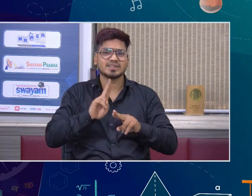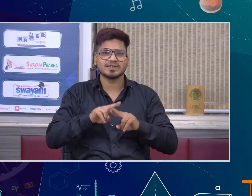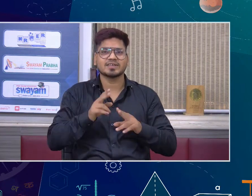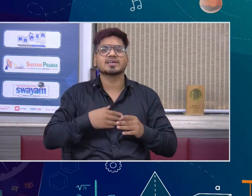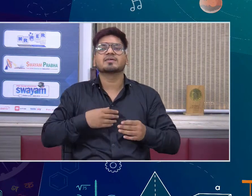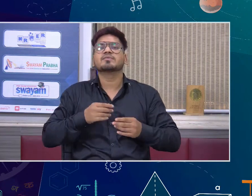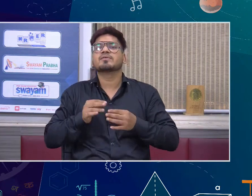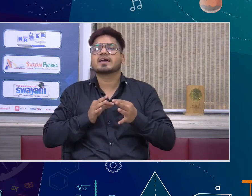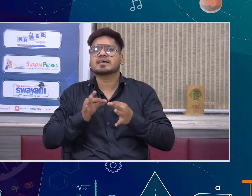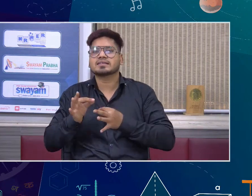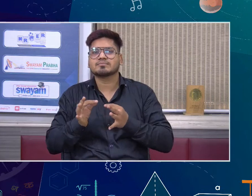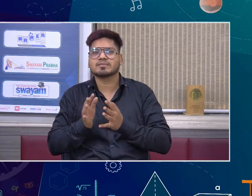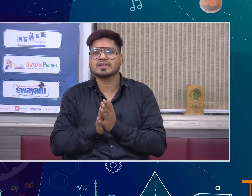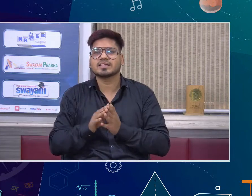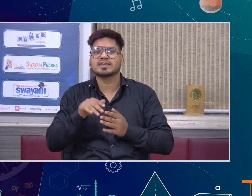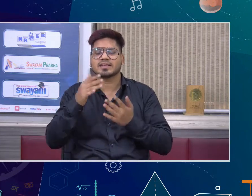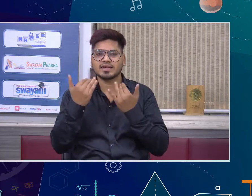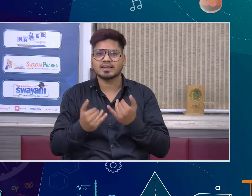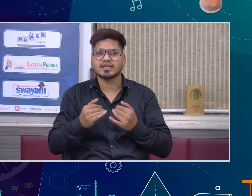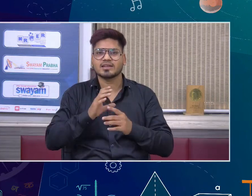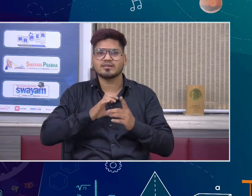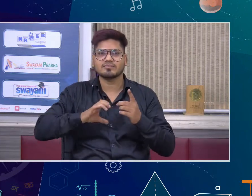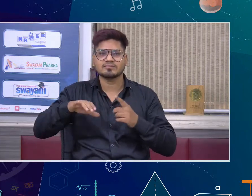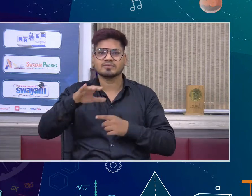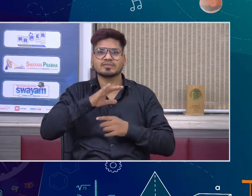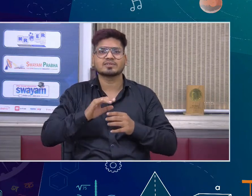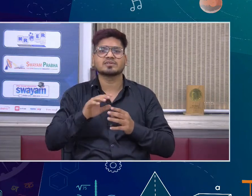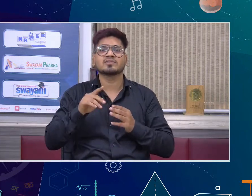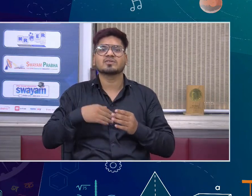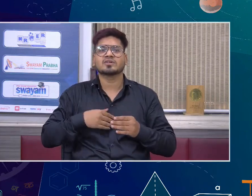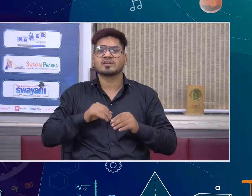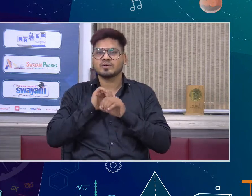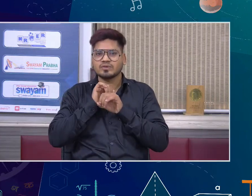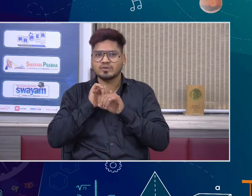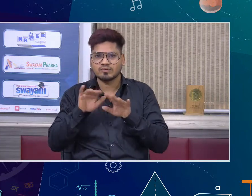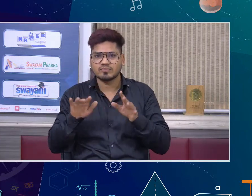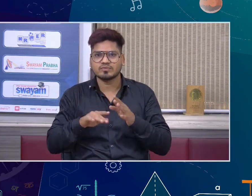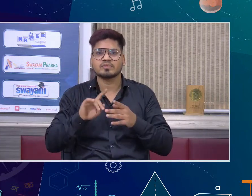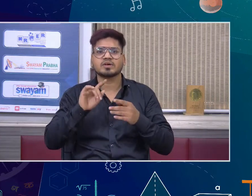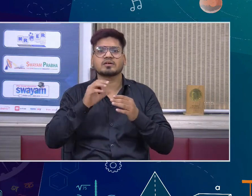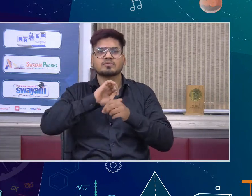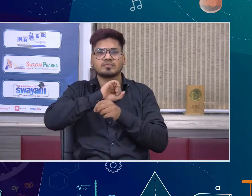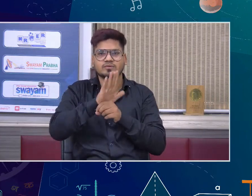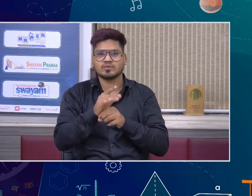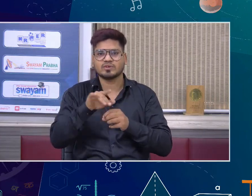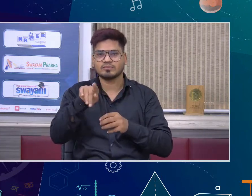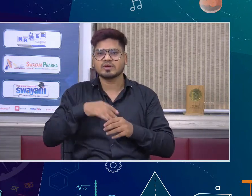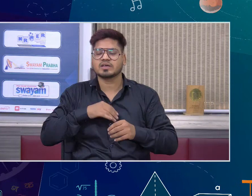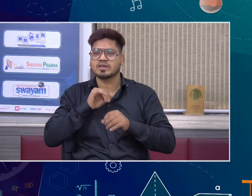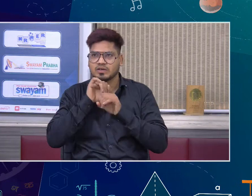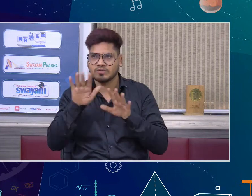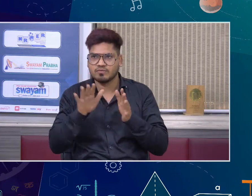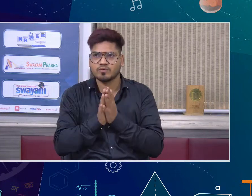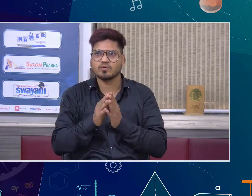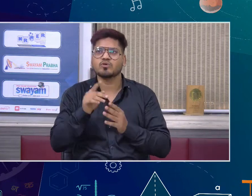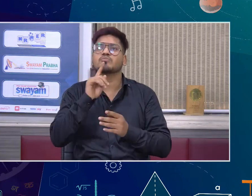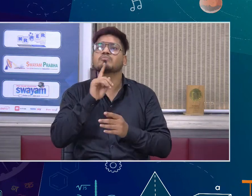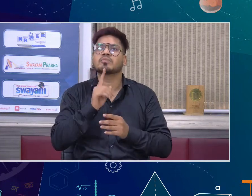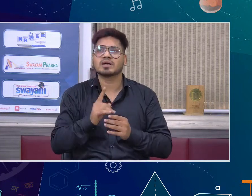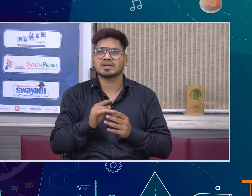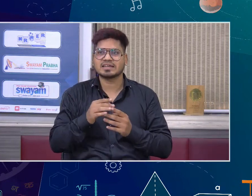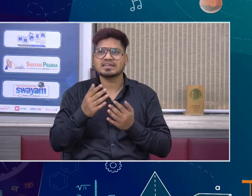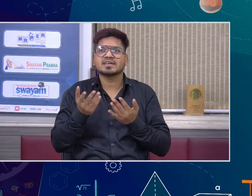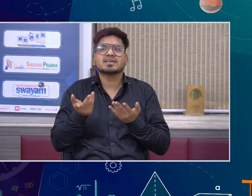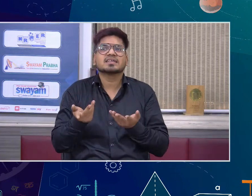about the inclusive setup here, Yeah. and we are going through COVID-19 pandemic, we all know that we're suffering from it. So,